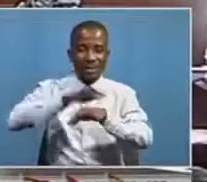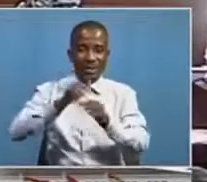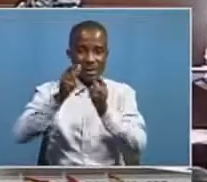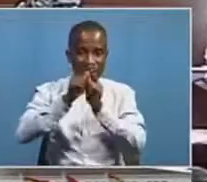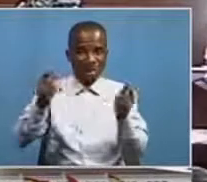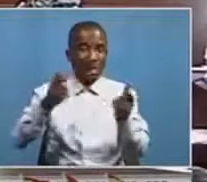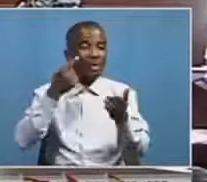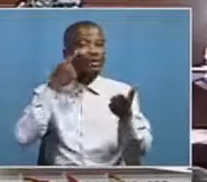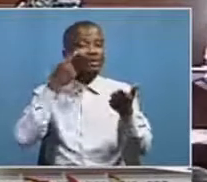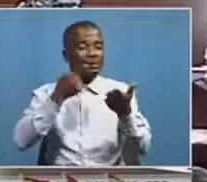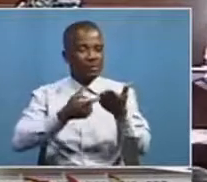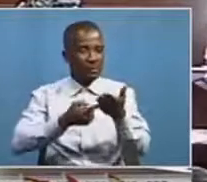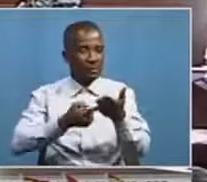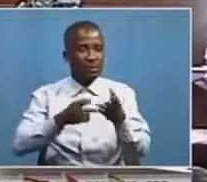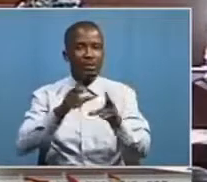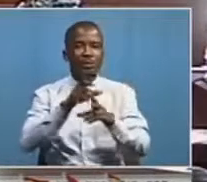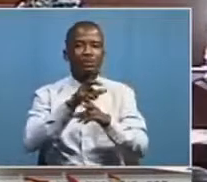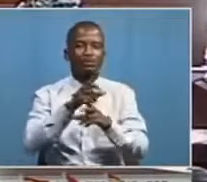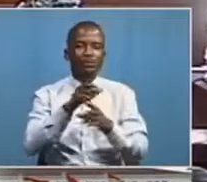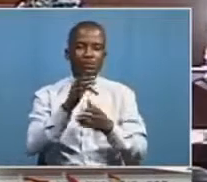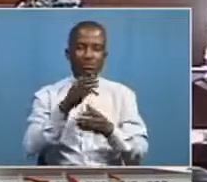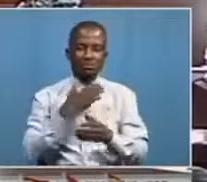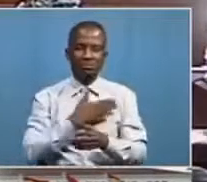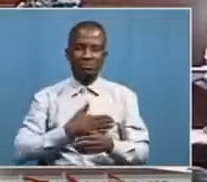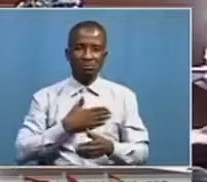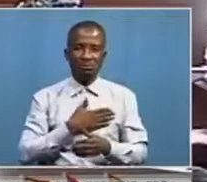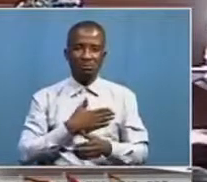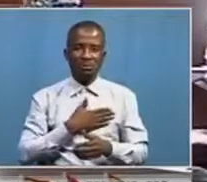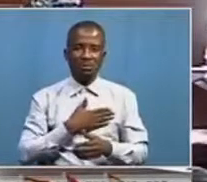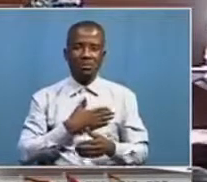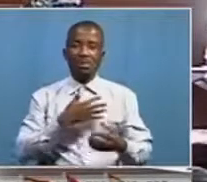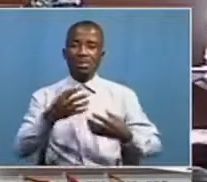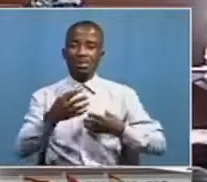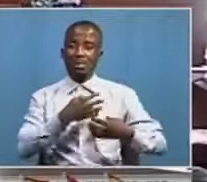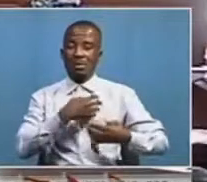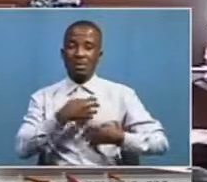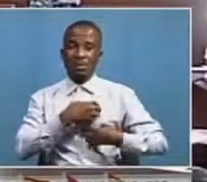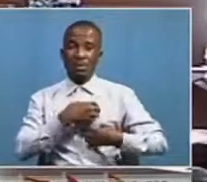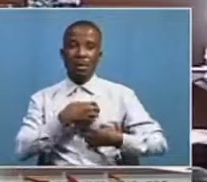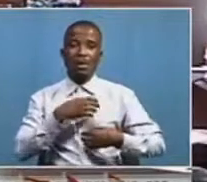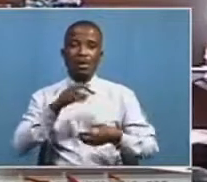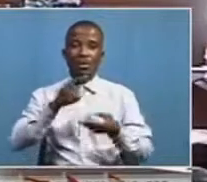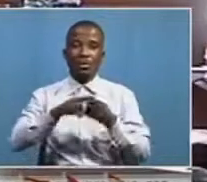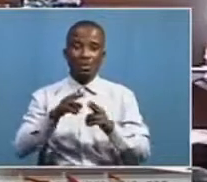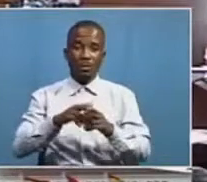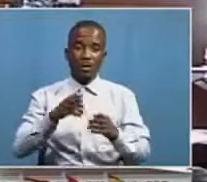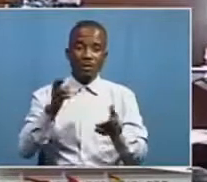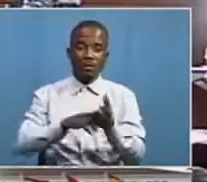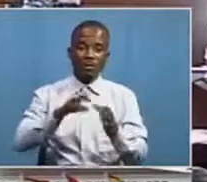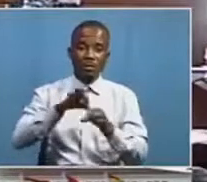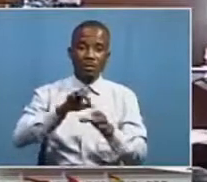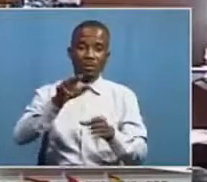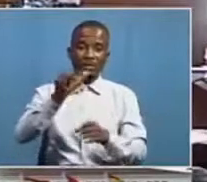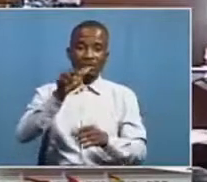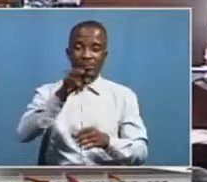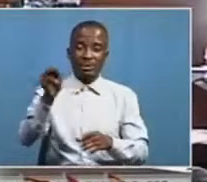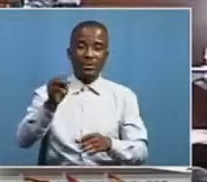above, there is no doubt that the petitioner accepts that the total valid vote cast was